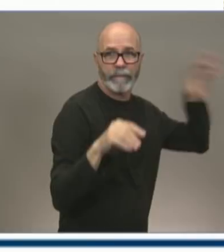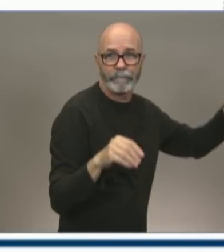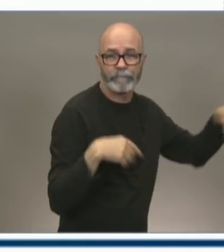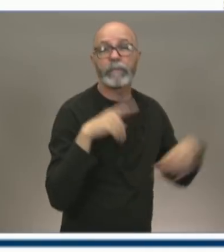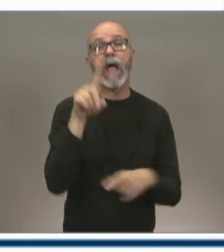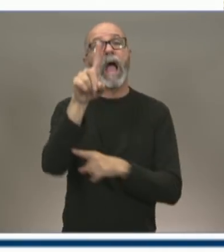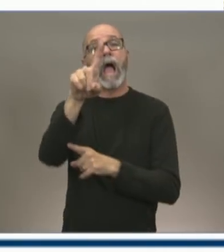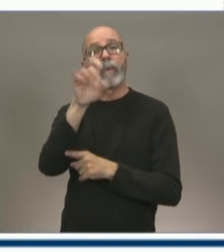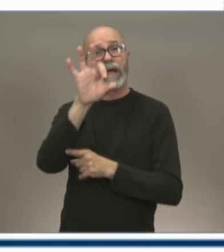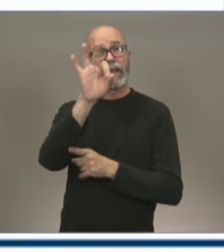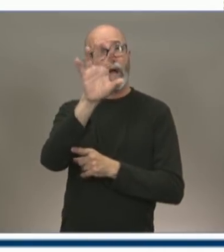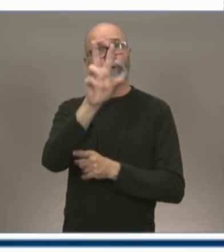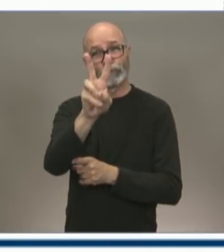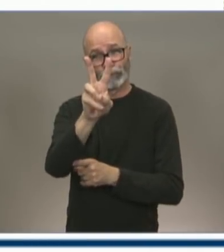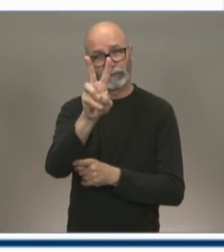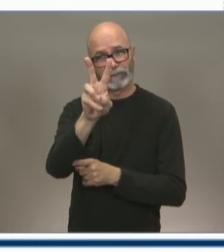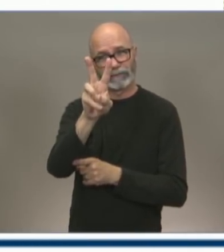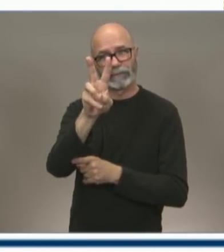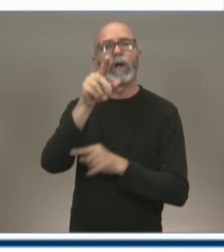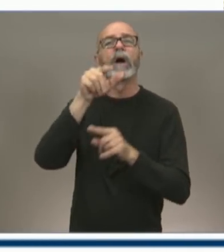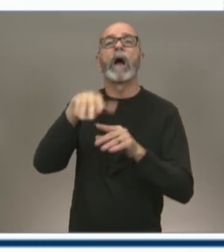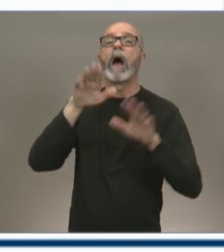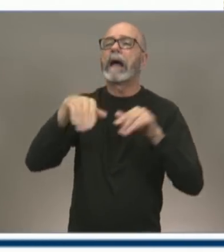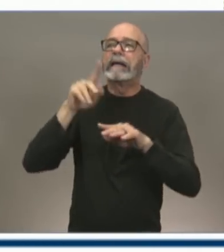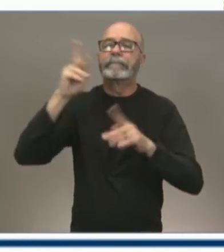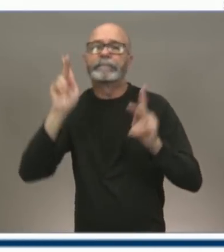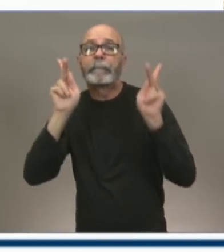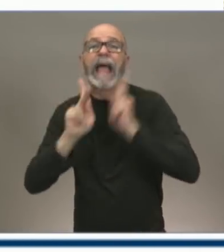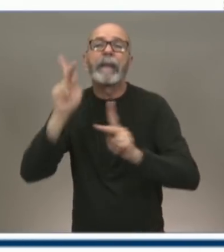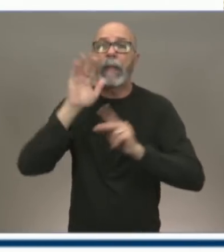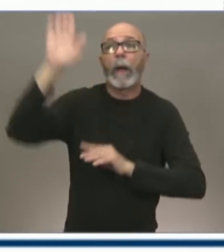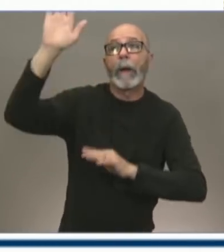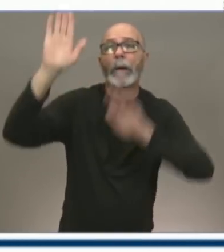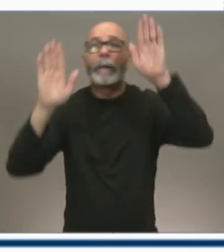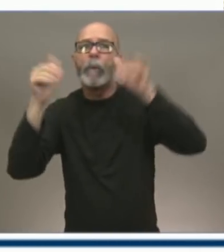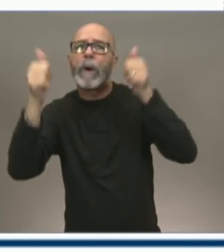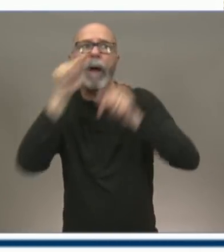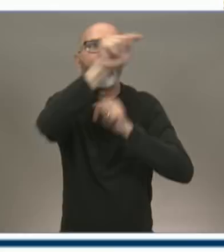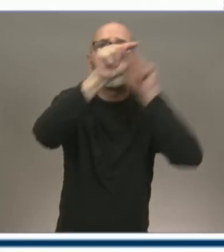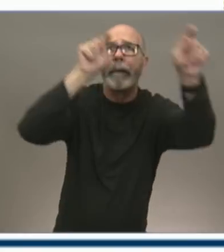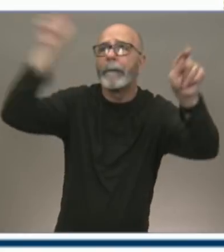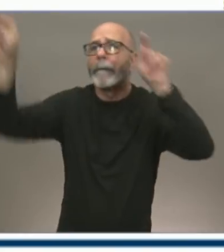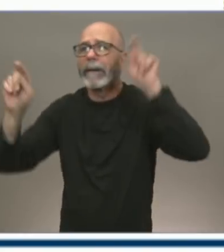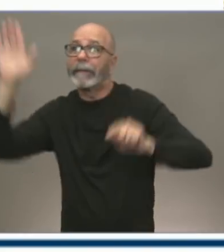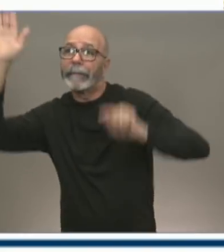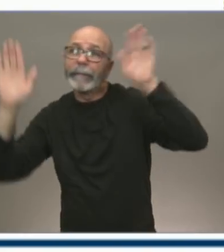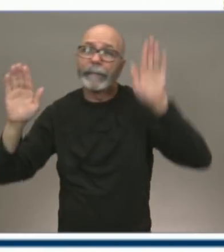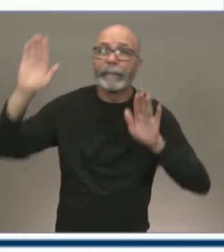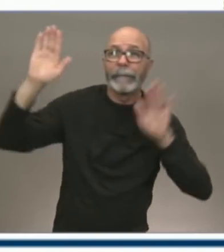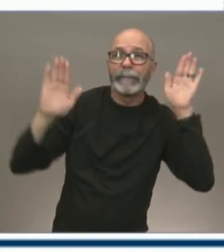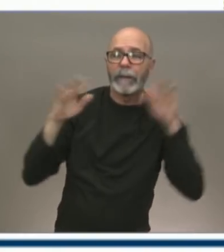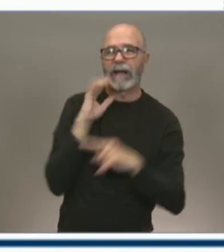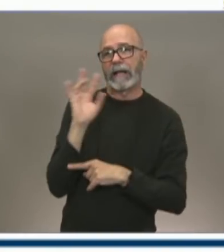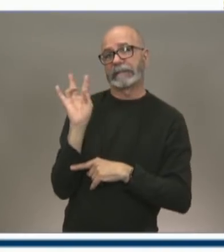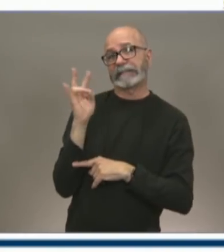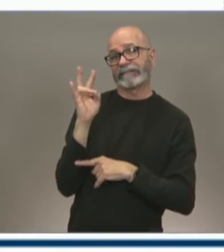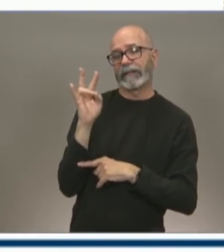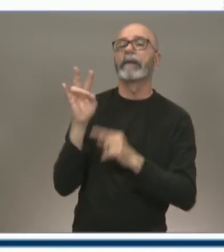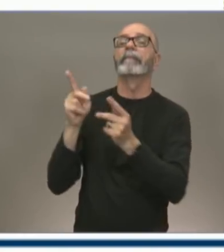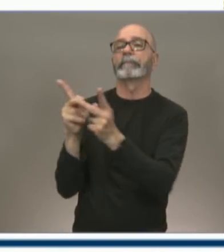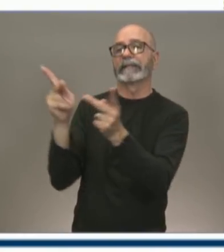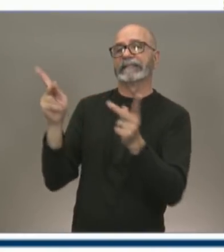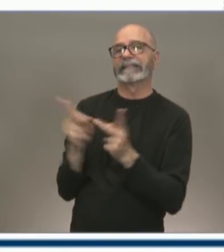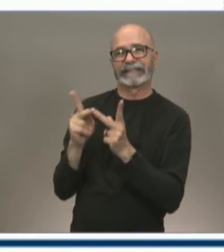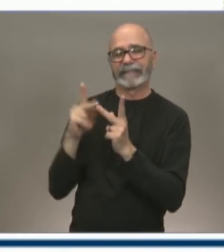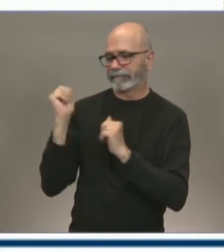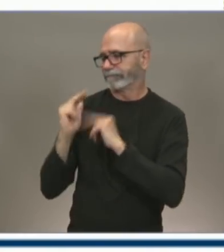tendering process. Also, as part of our ongoing review, 7 facilities have been identified for immediate work based